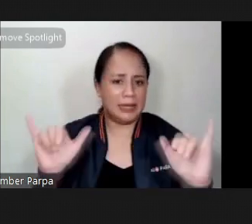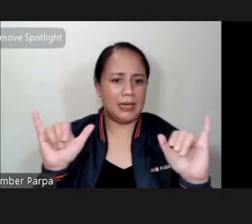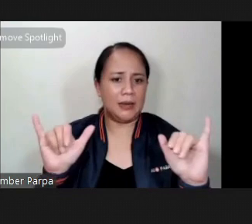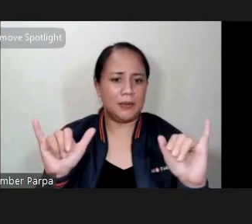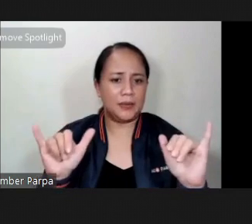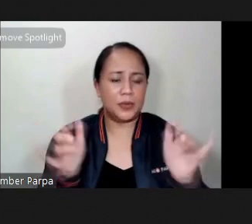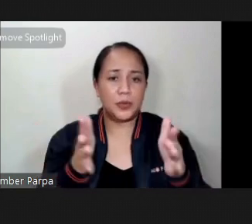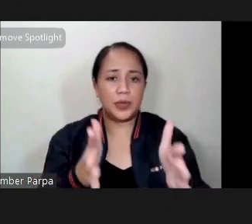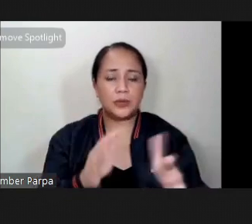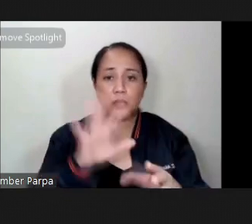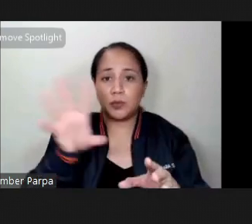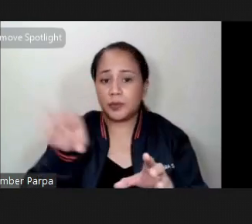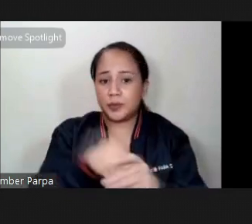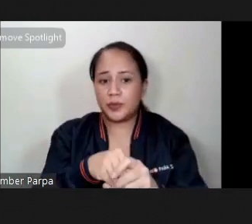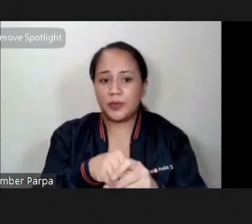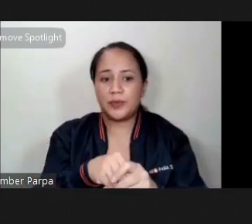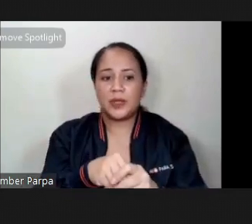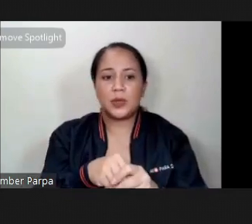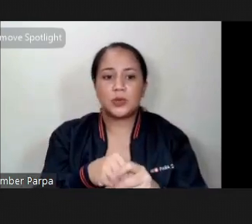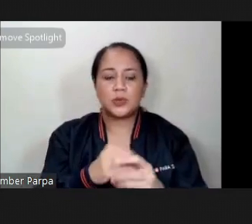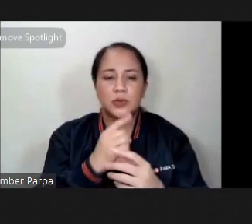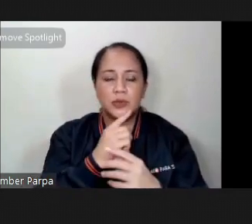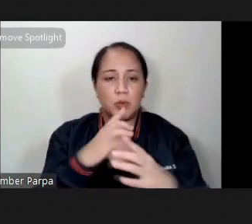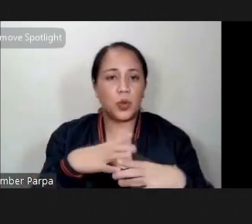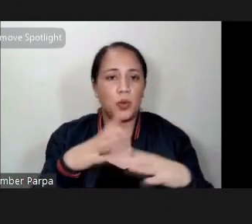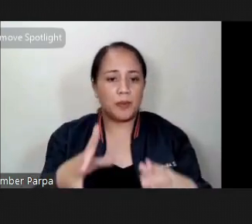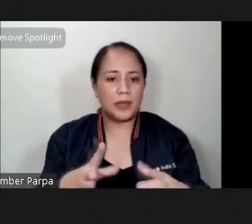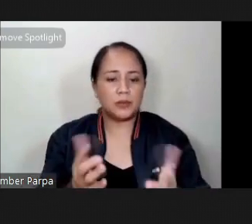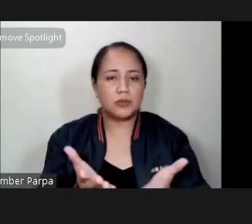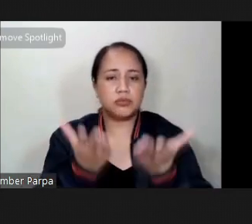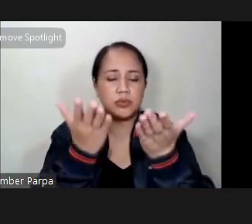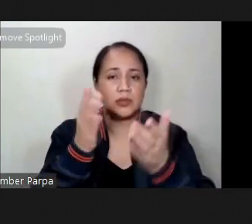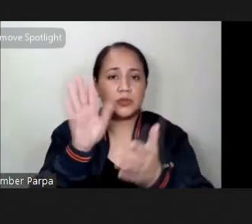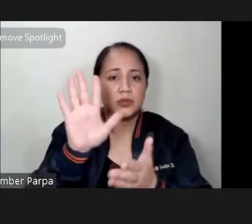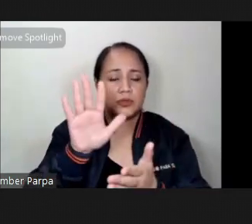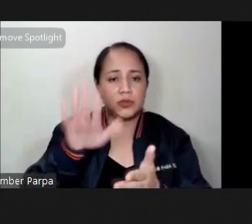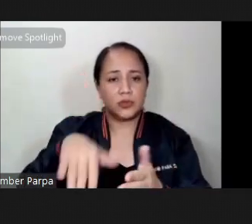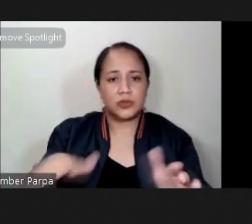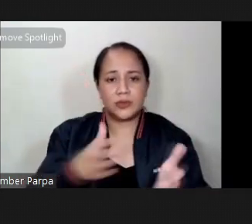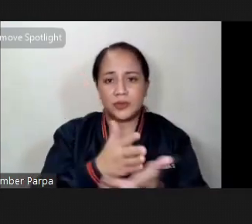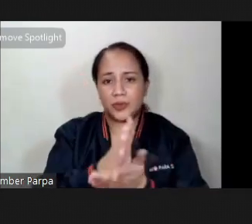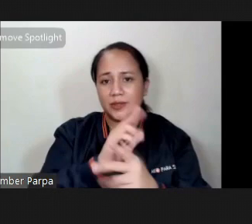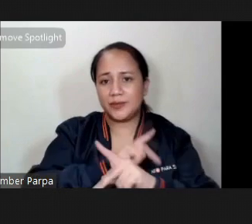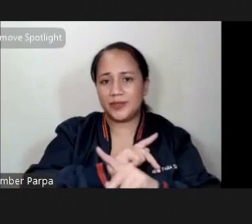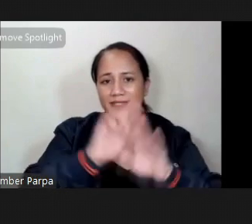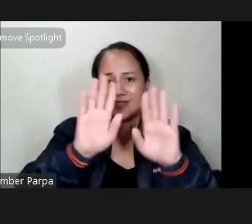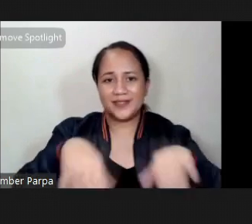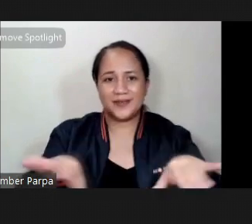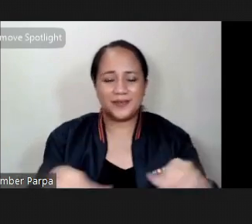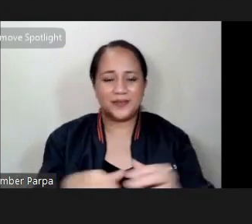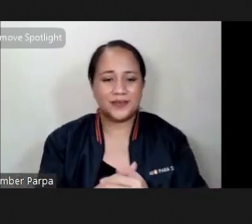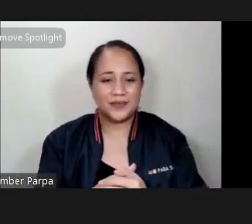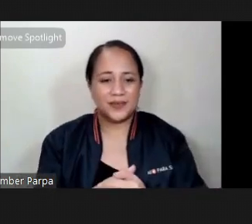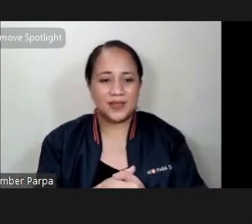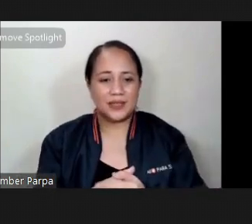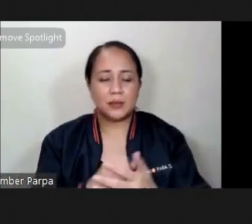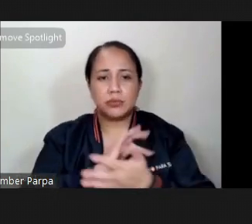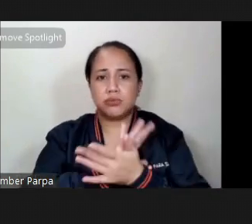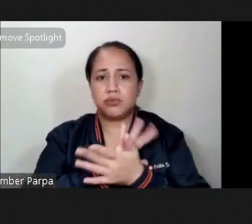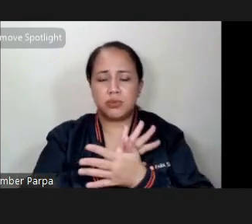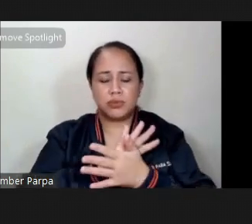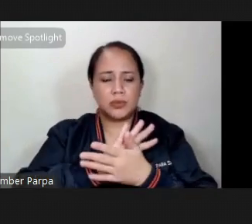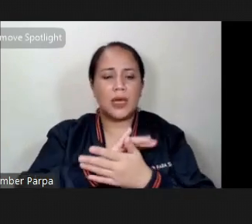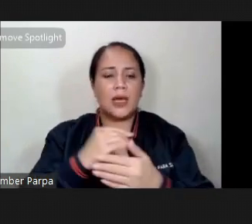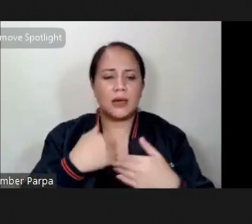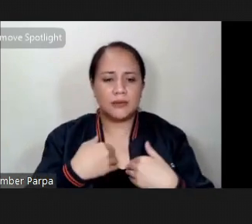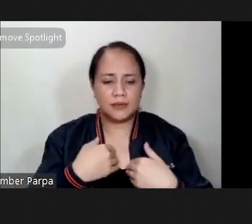all participants reaffirm their commitment to uphold children's rights and protect children. The pandemic has made child